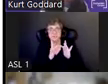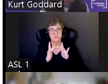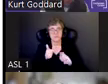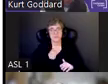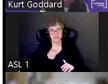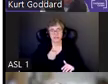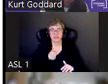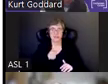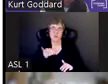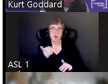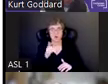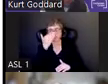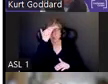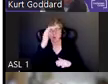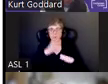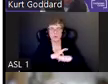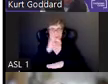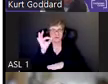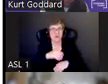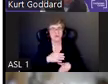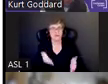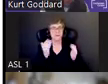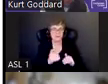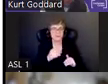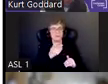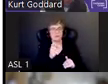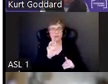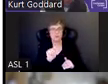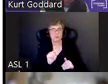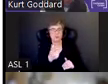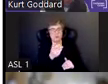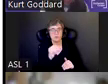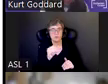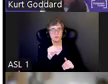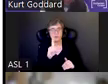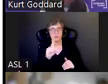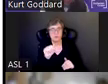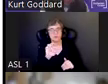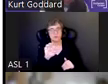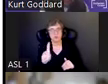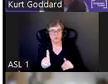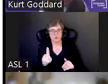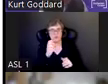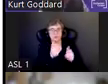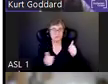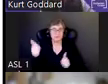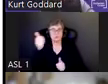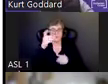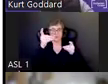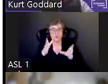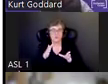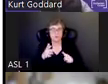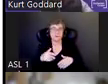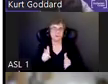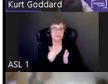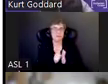Canada, and Amy Coupal, who is the CEO of Ontario Caregiver Organization. I hope I